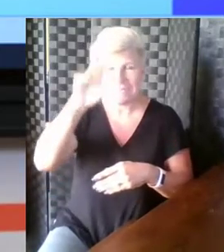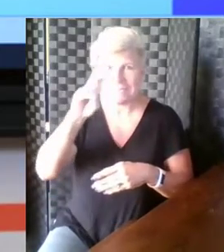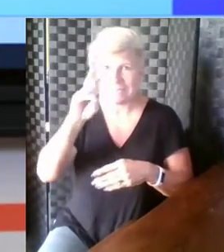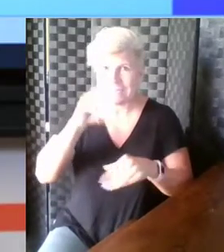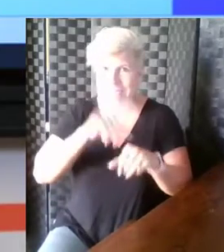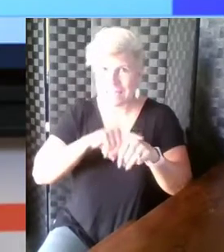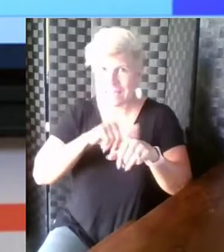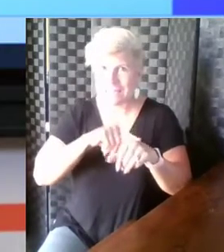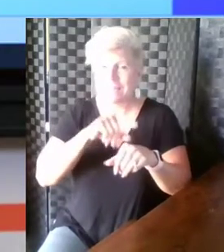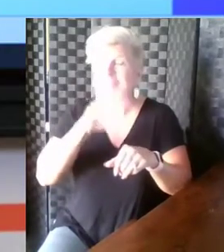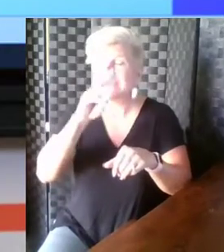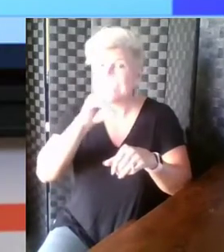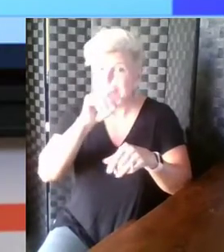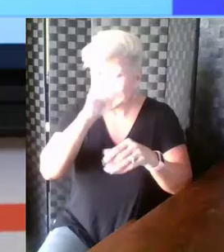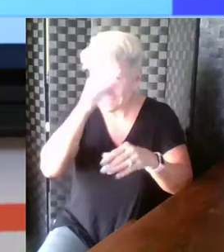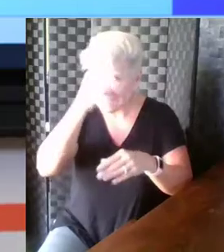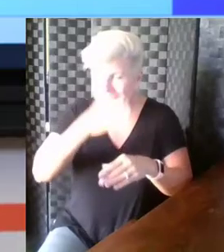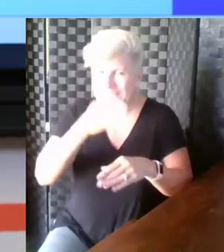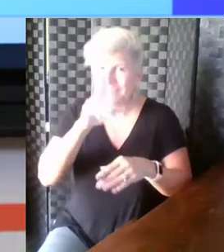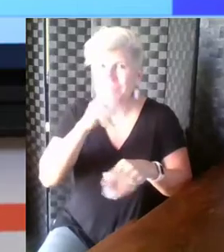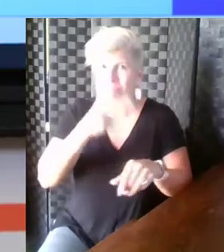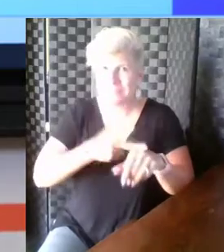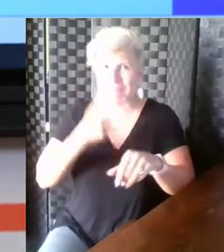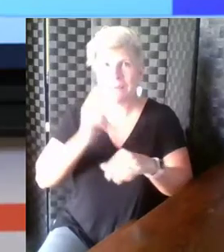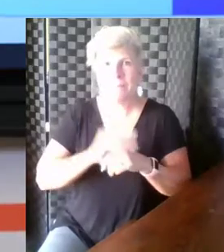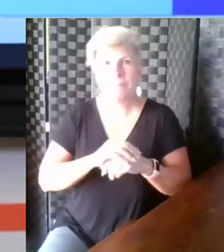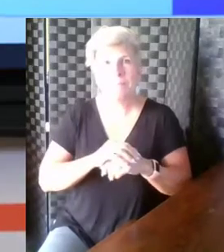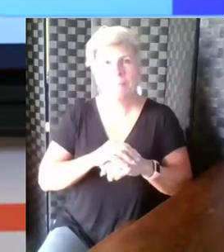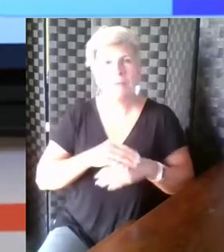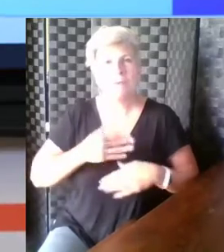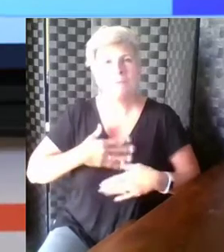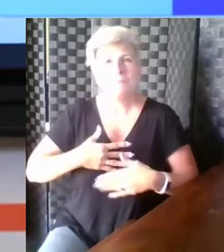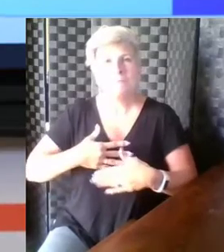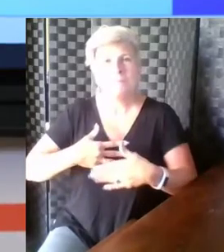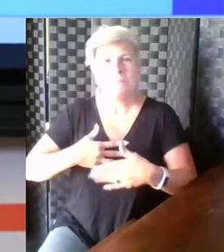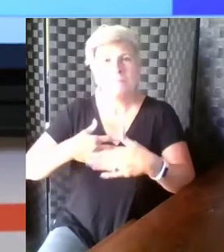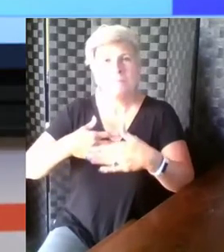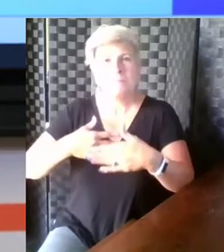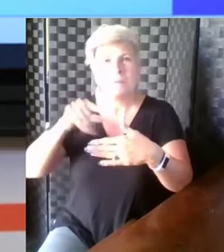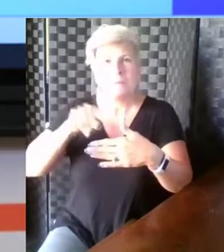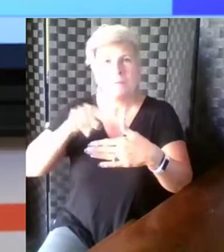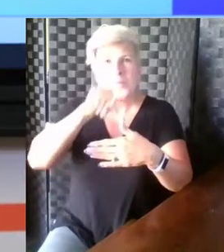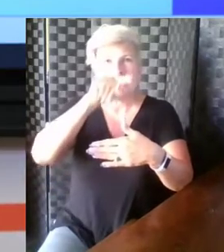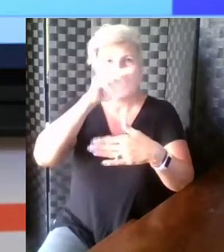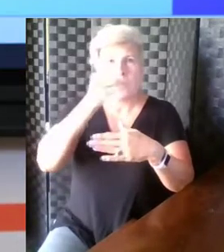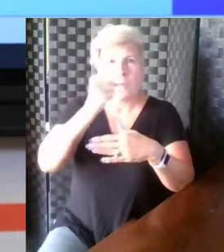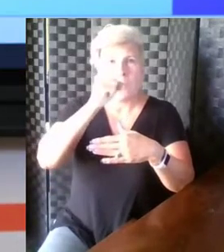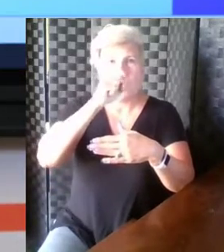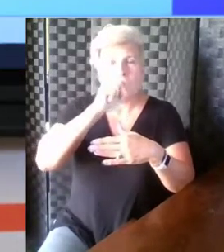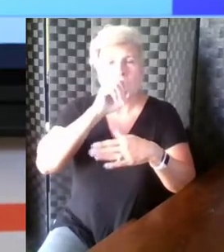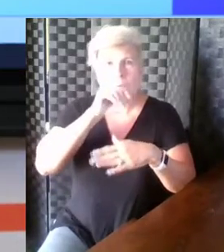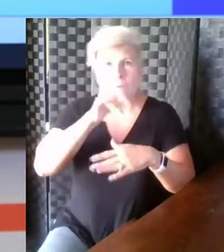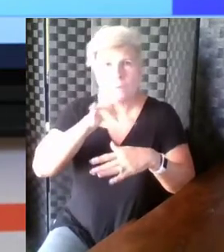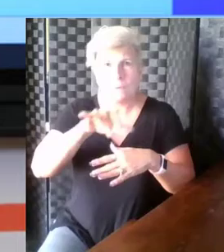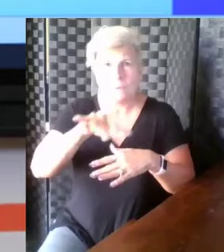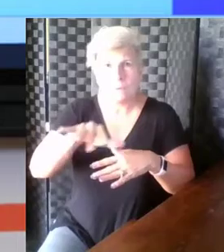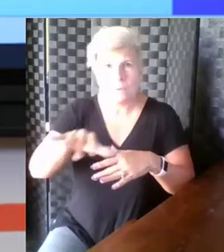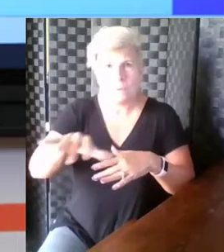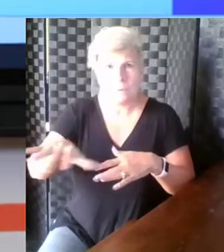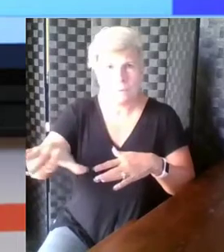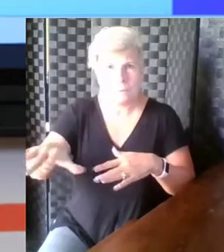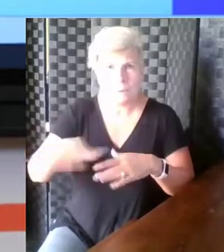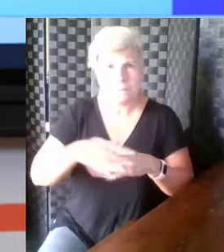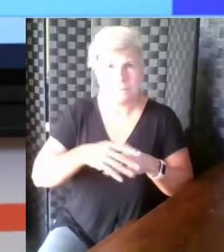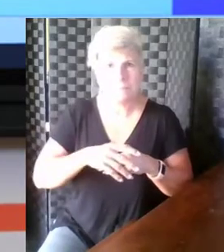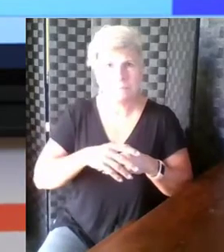times. It's a lot of numbers, isn't it? What you're going to do is you're going to take a deep breath in, you're going to hold it, and then you're going to let that deep